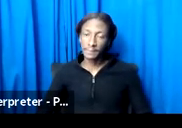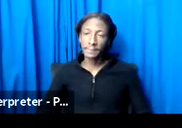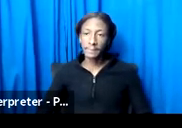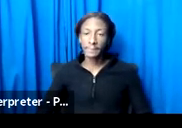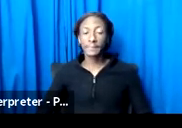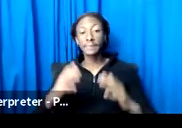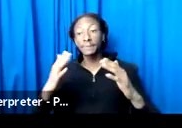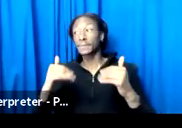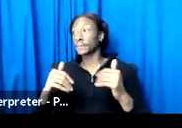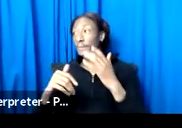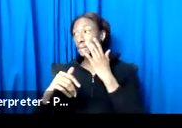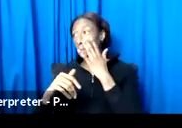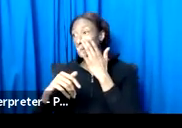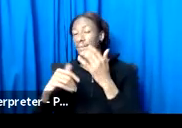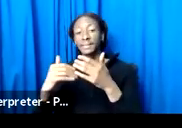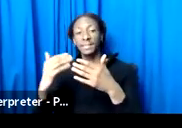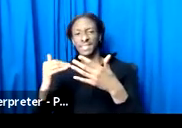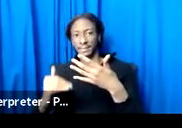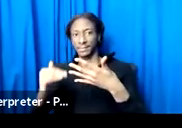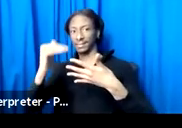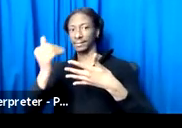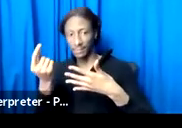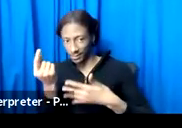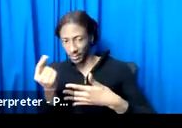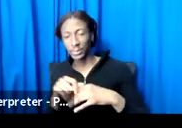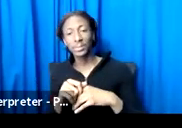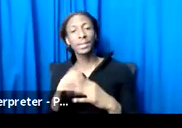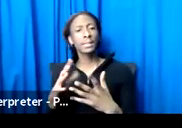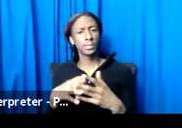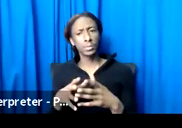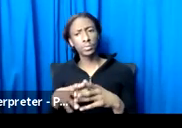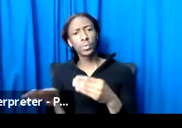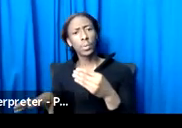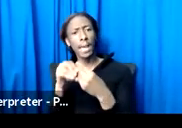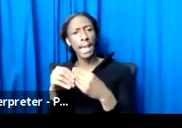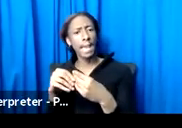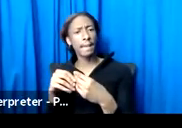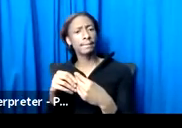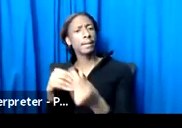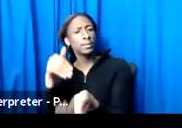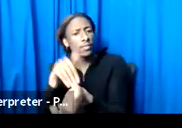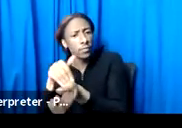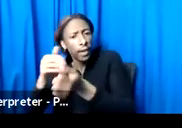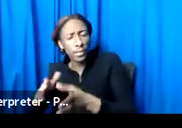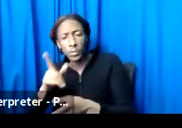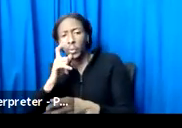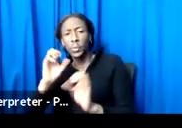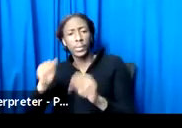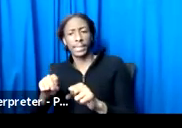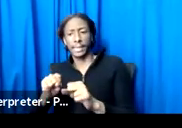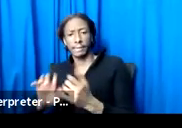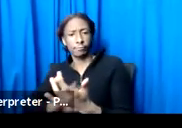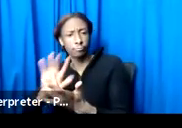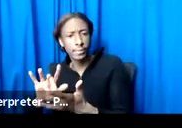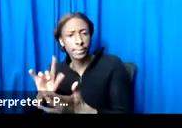in this stepwise approach is to add providers who can reach adolescents in a phased approach. Providers